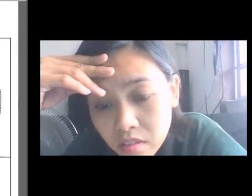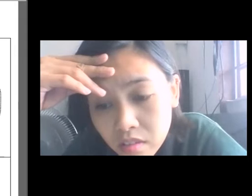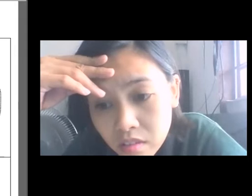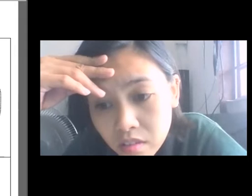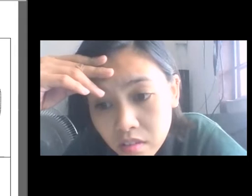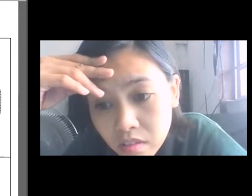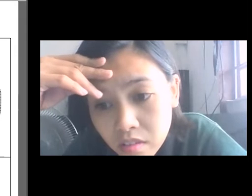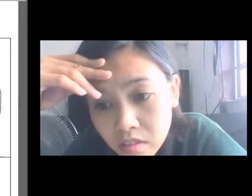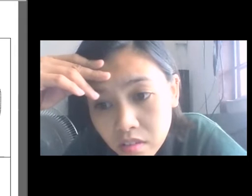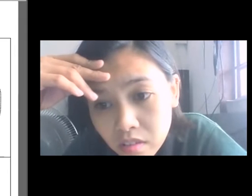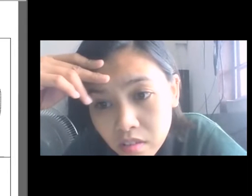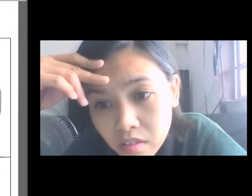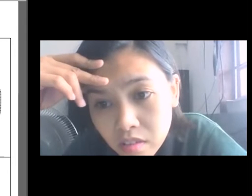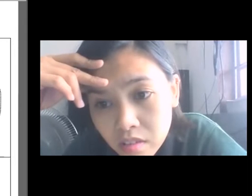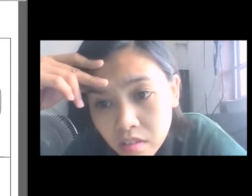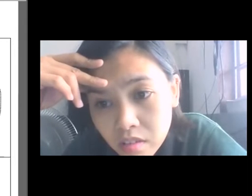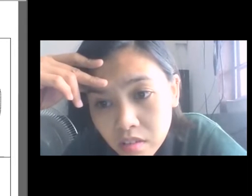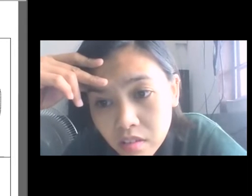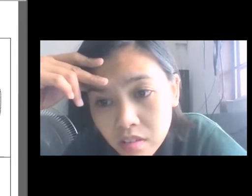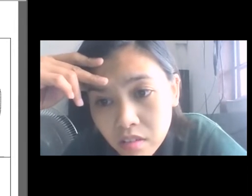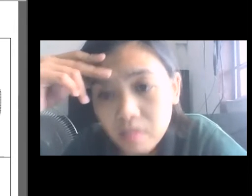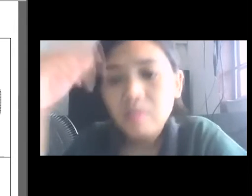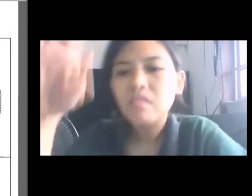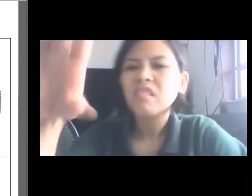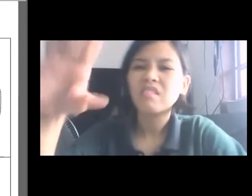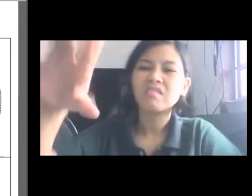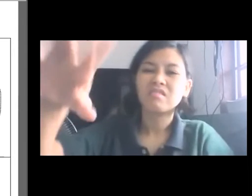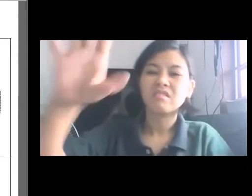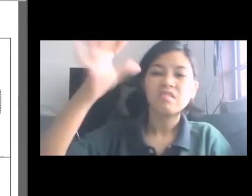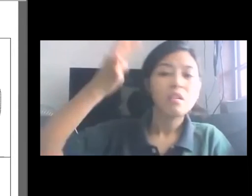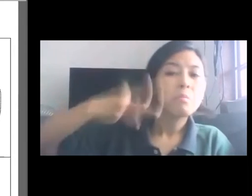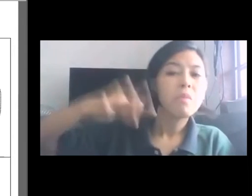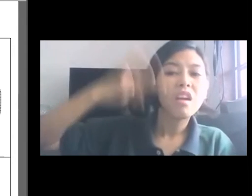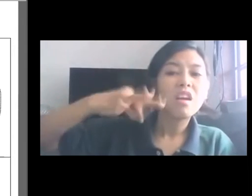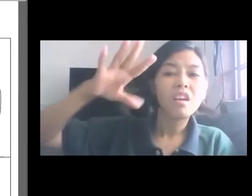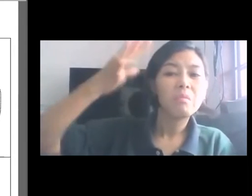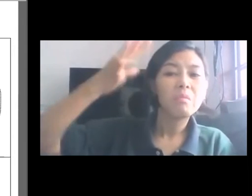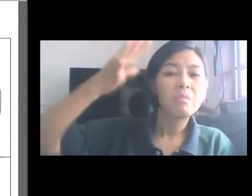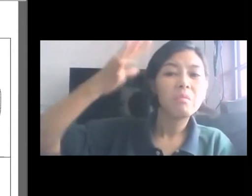Because the A hand shape, Shaq is saying, is for jacket.